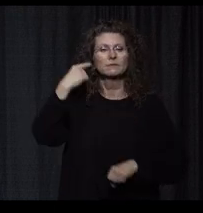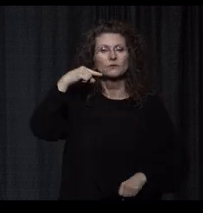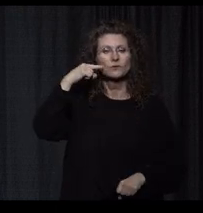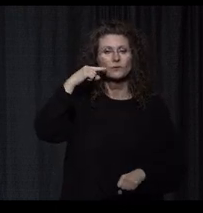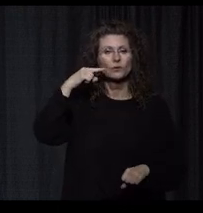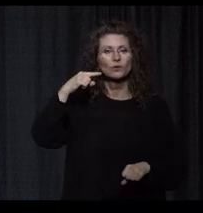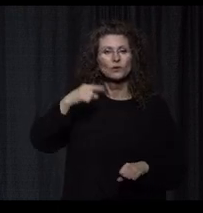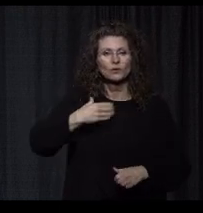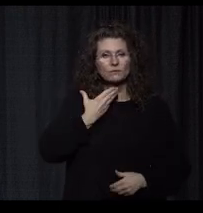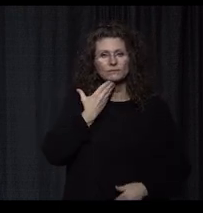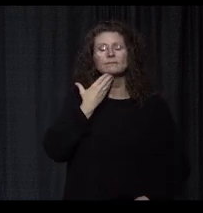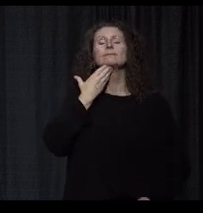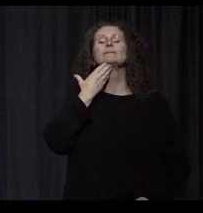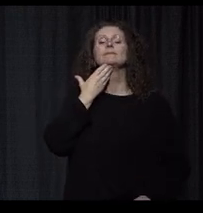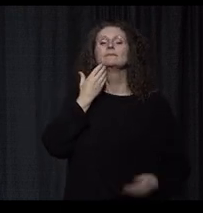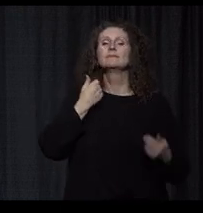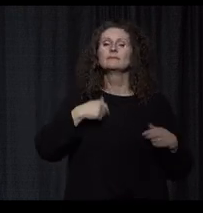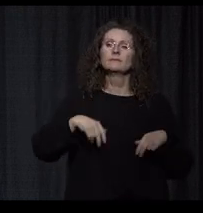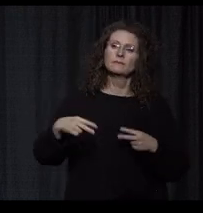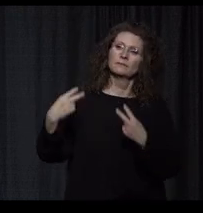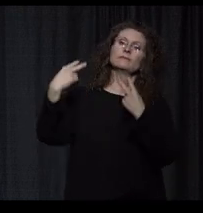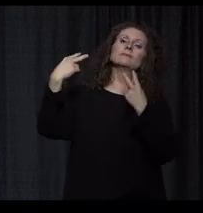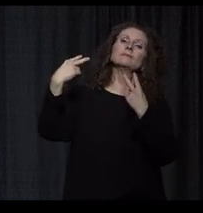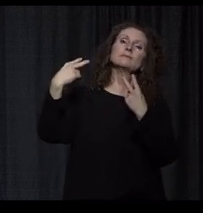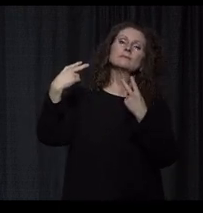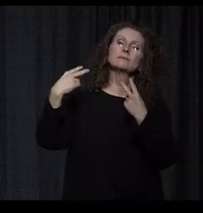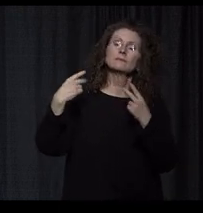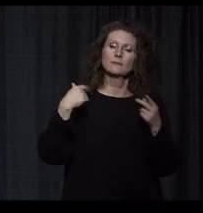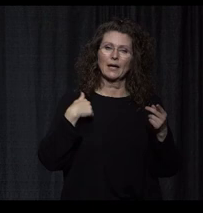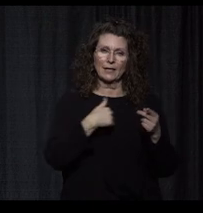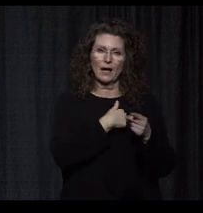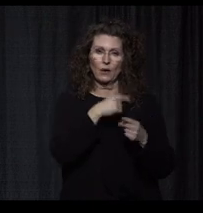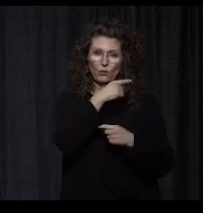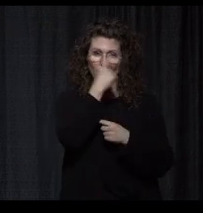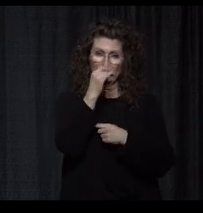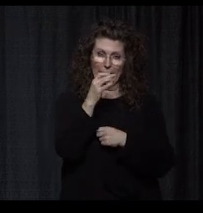also renders us most vulnerable, our blackness.